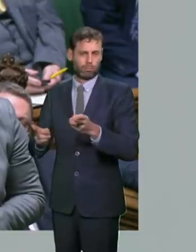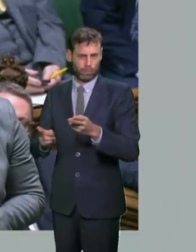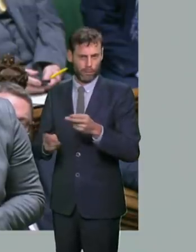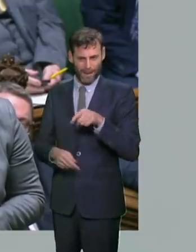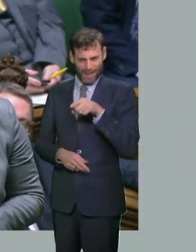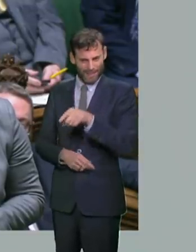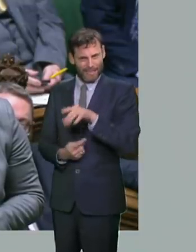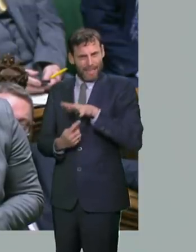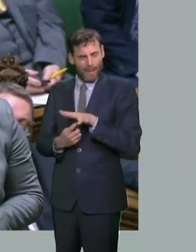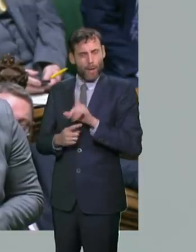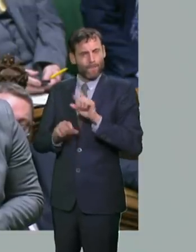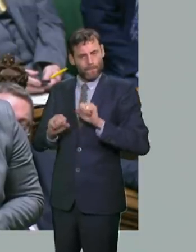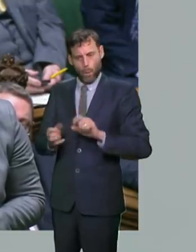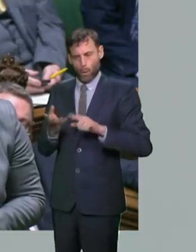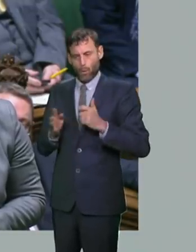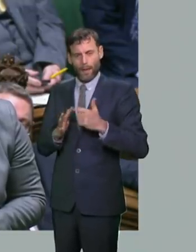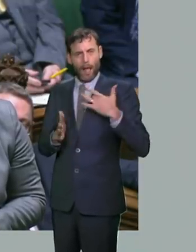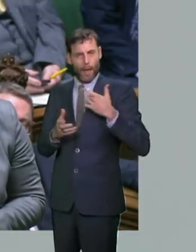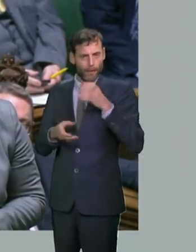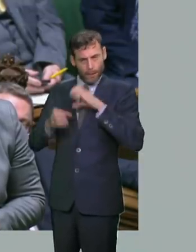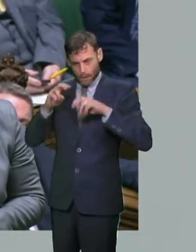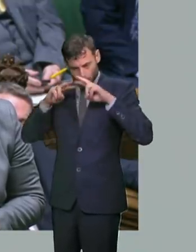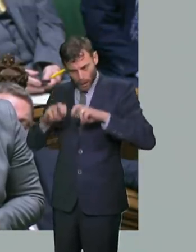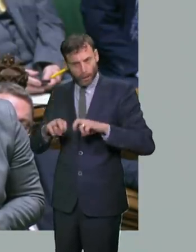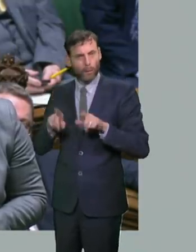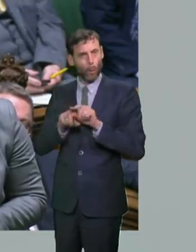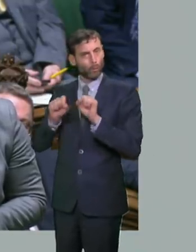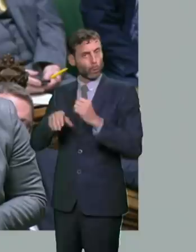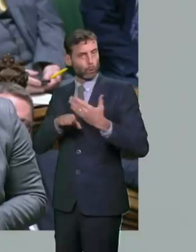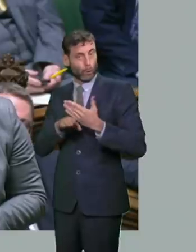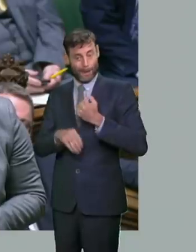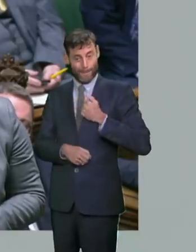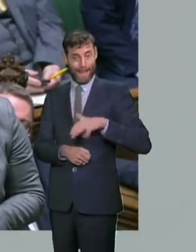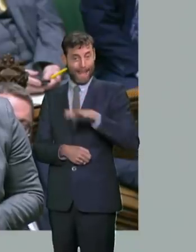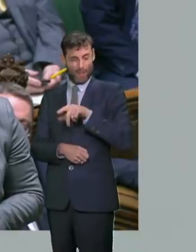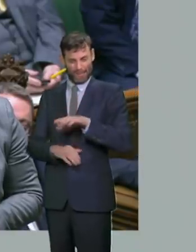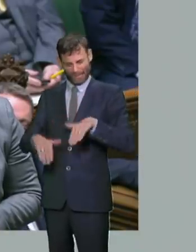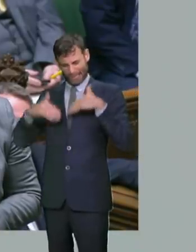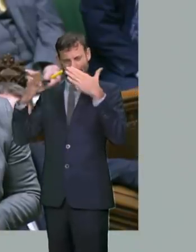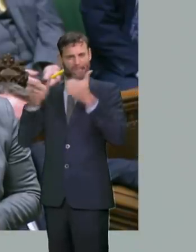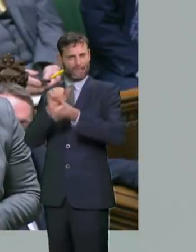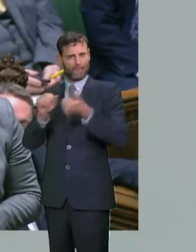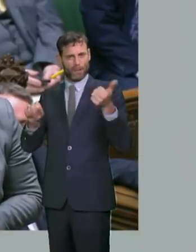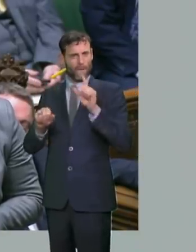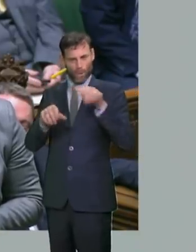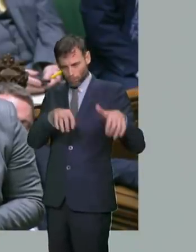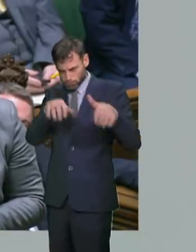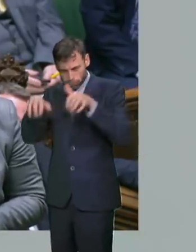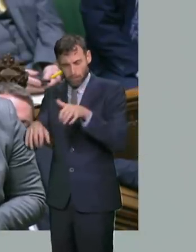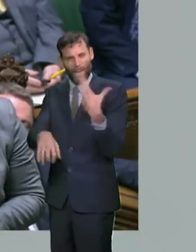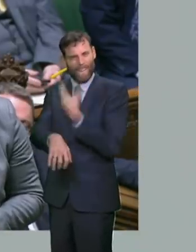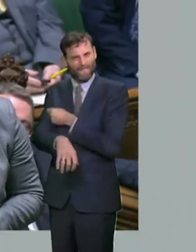life sciences, exports and for jobs in my Livingston constituency, where a state-of-the-art vaccine manufacturing plant now